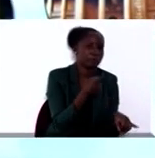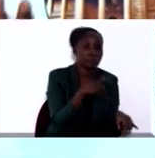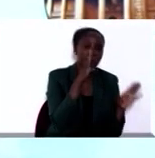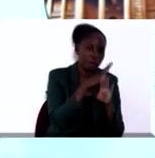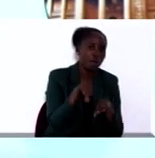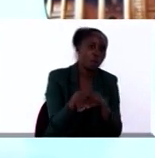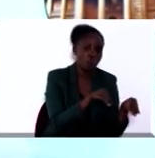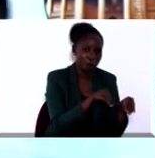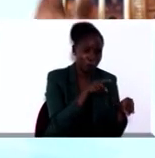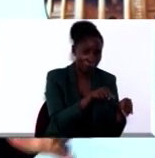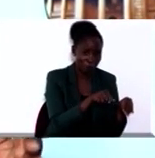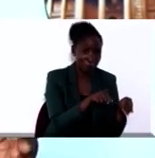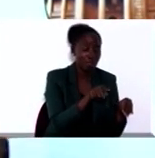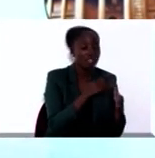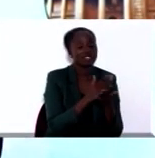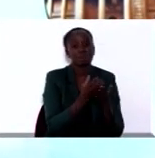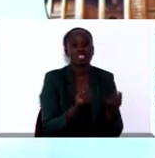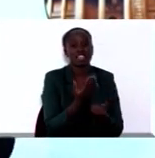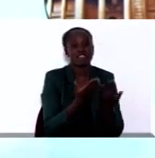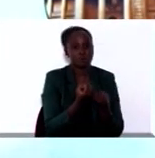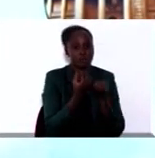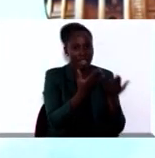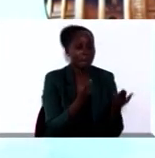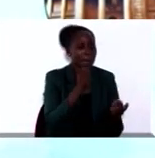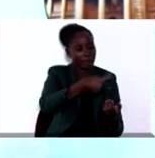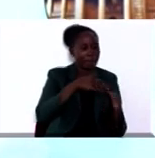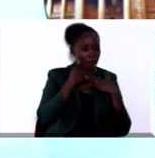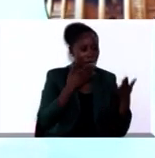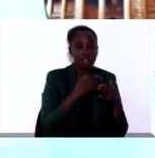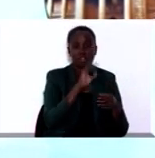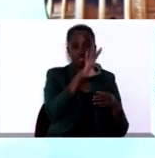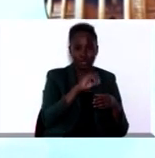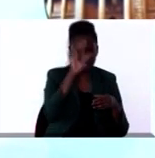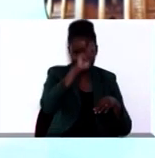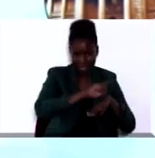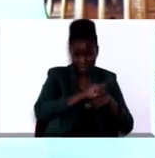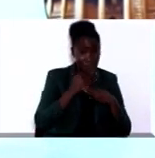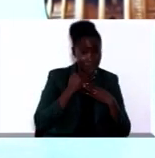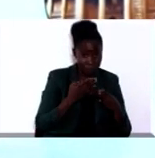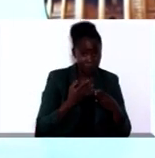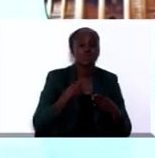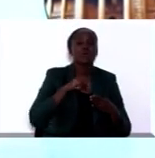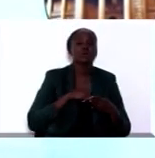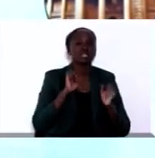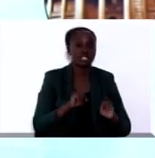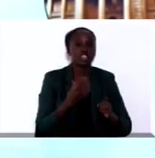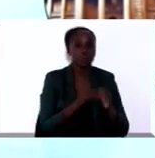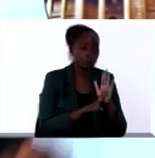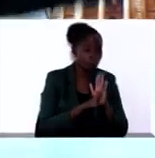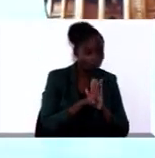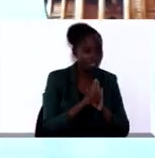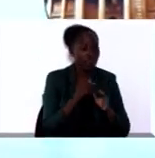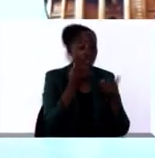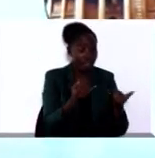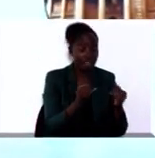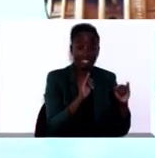when people say that the service providers are not paid within 30 days, so although we make progress on current invoices, but